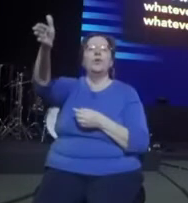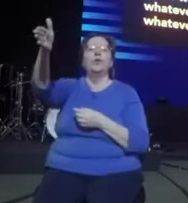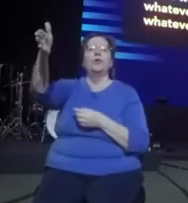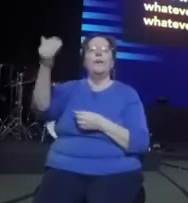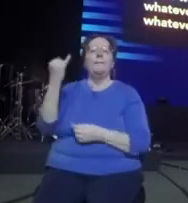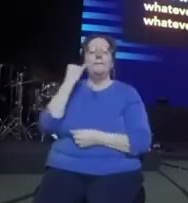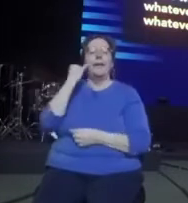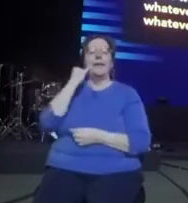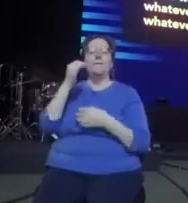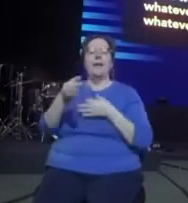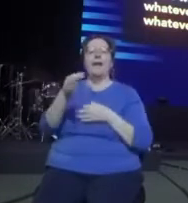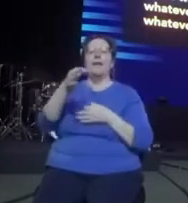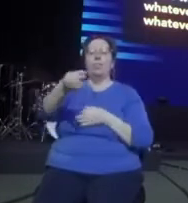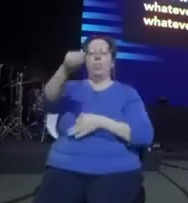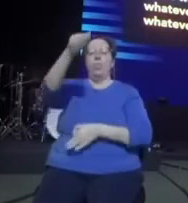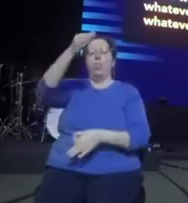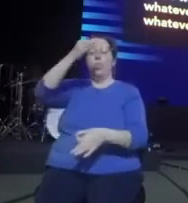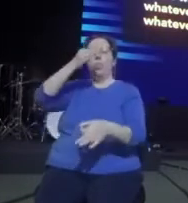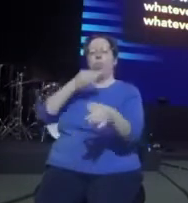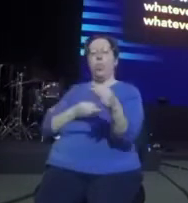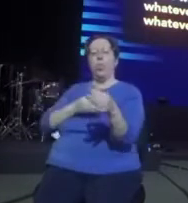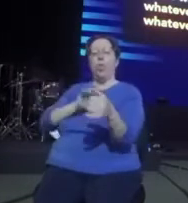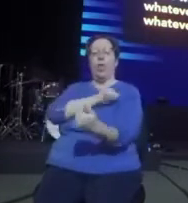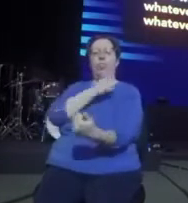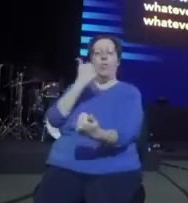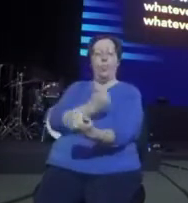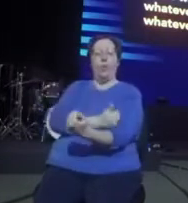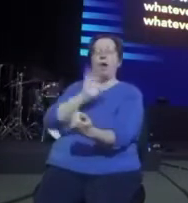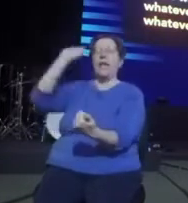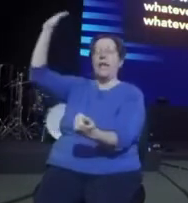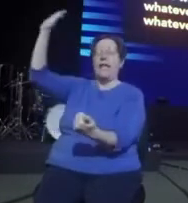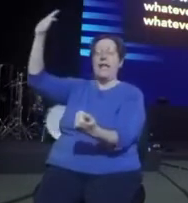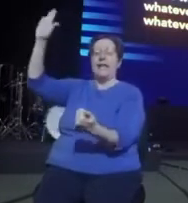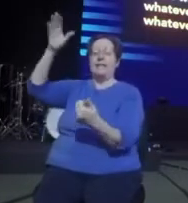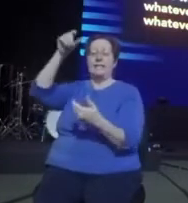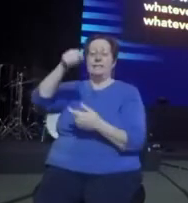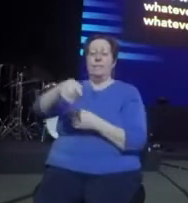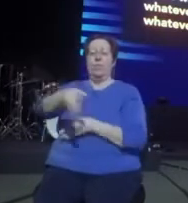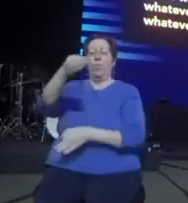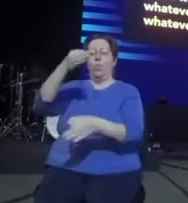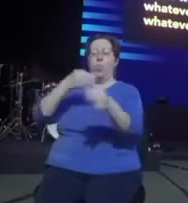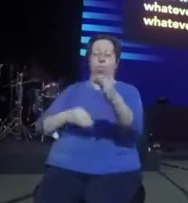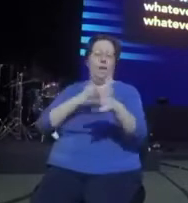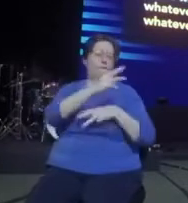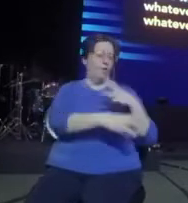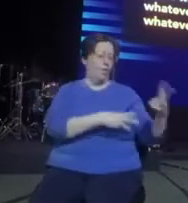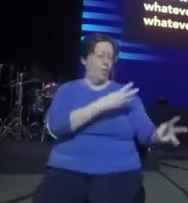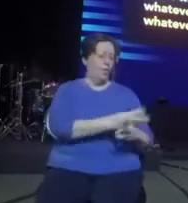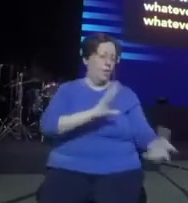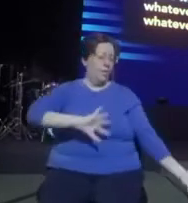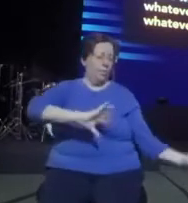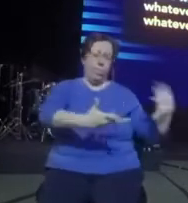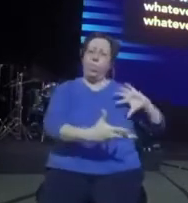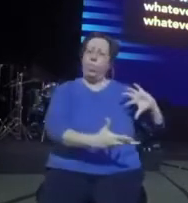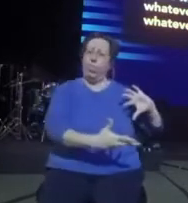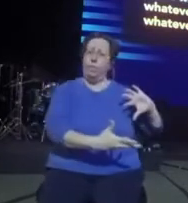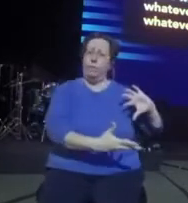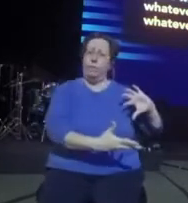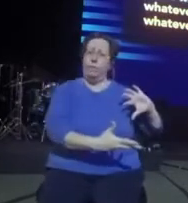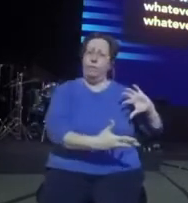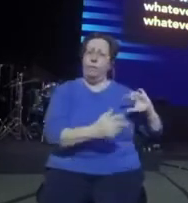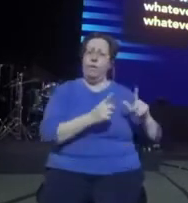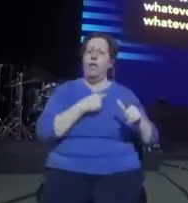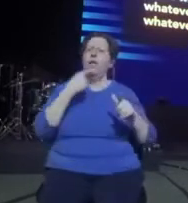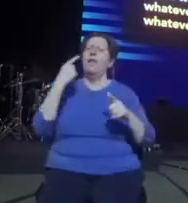substitute him, his authority, for the authority that the world's falling apart in, then all